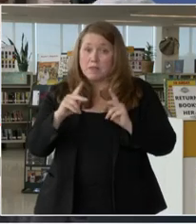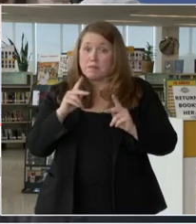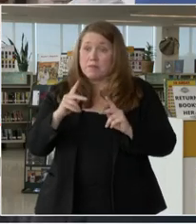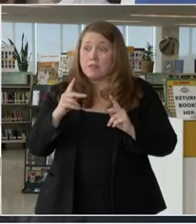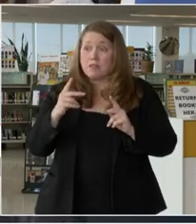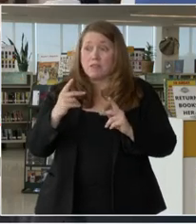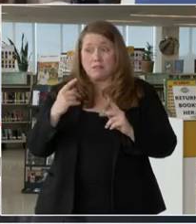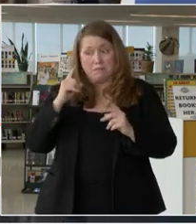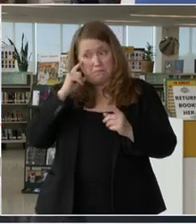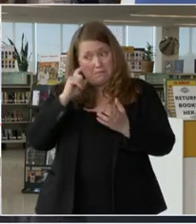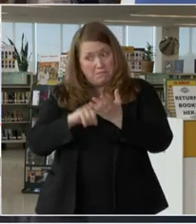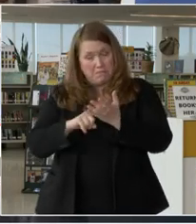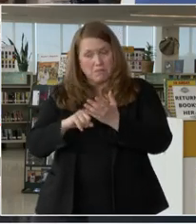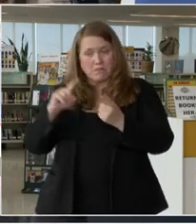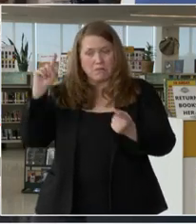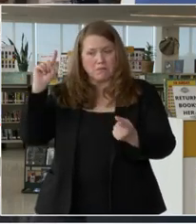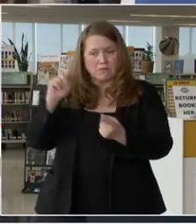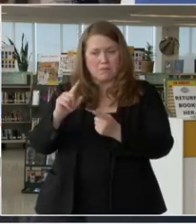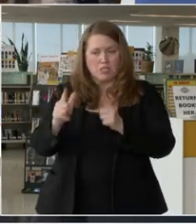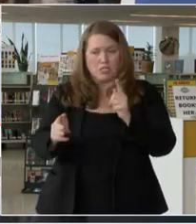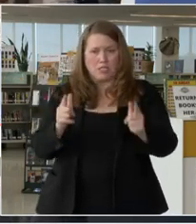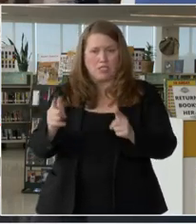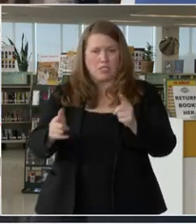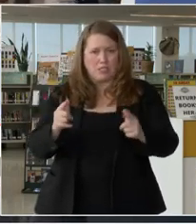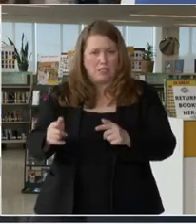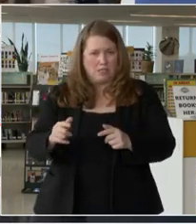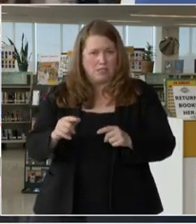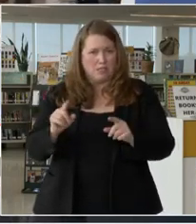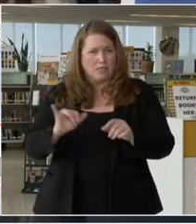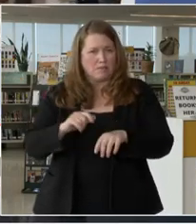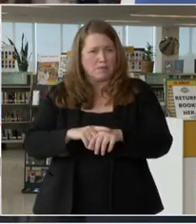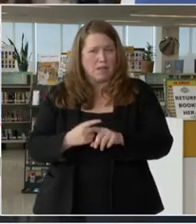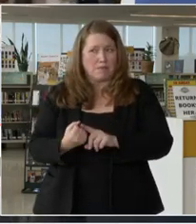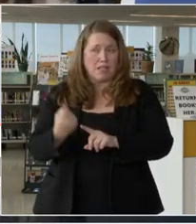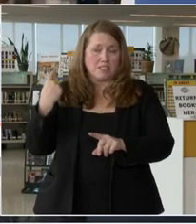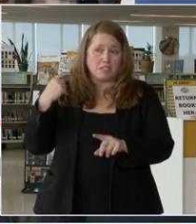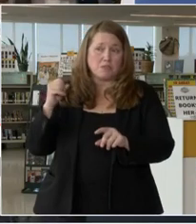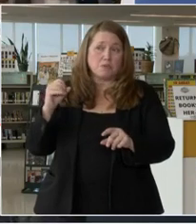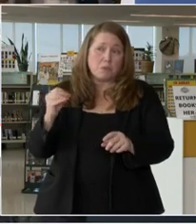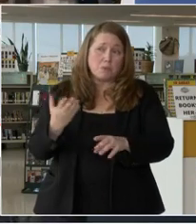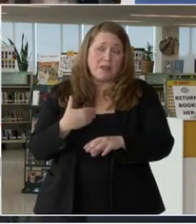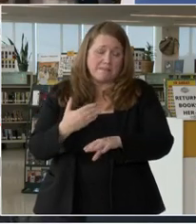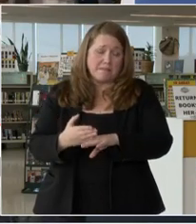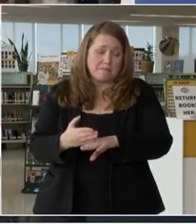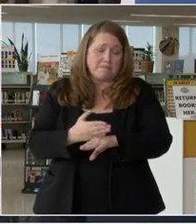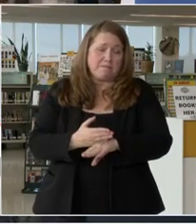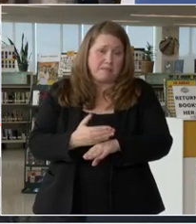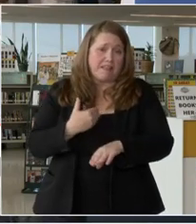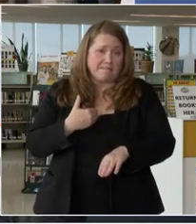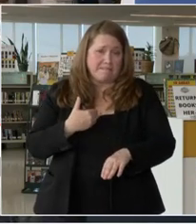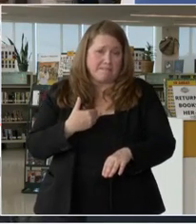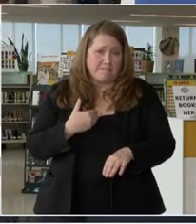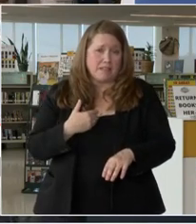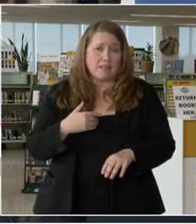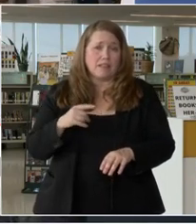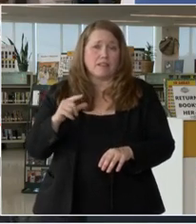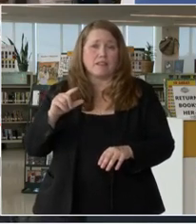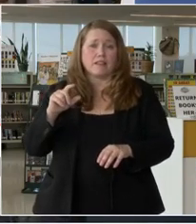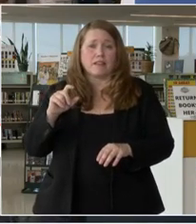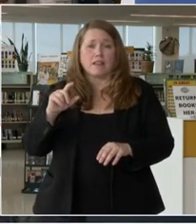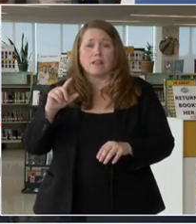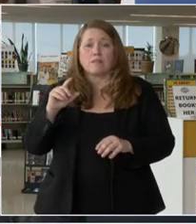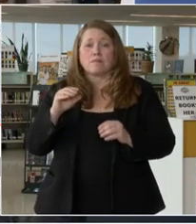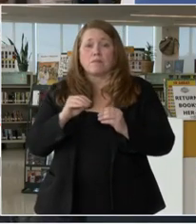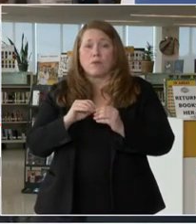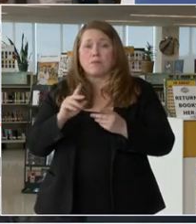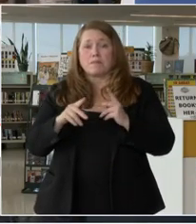year than people who were shot same time last year. What has gone up is the lethality. More people have died